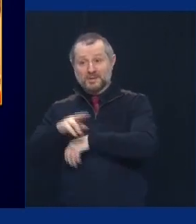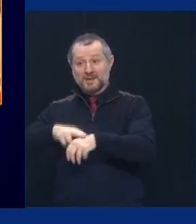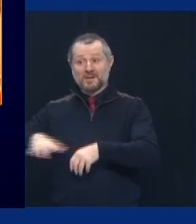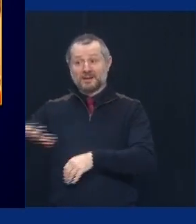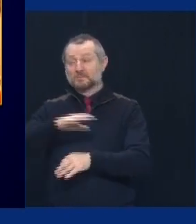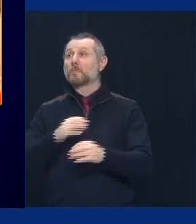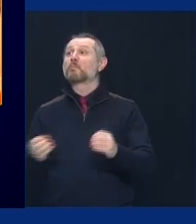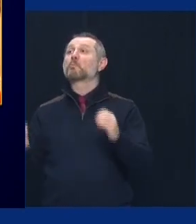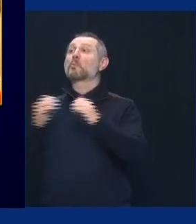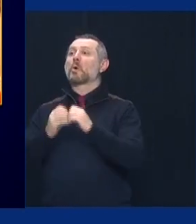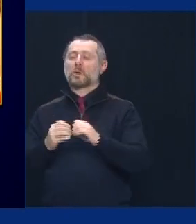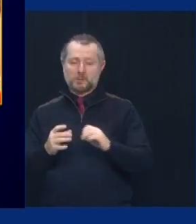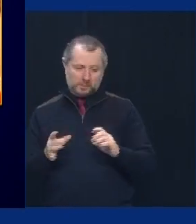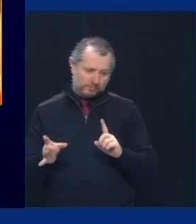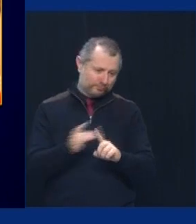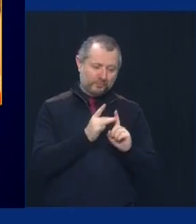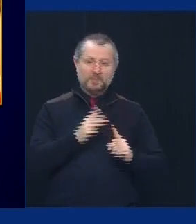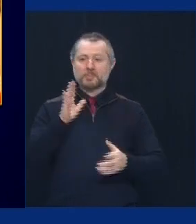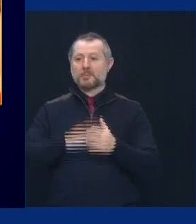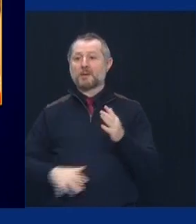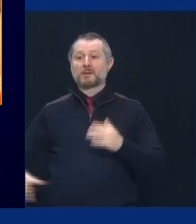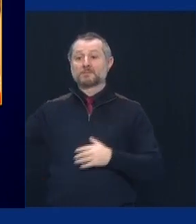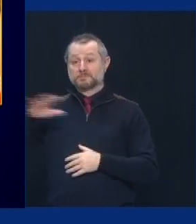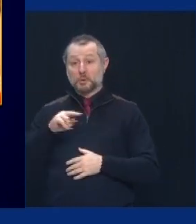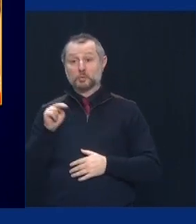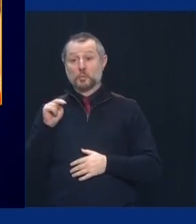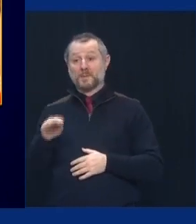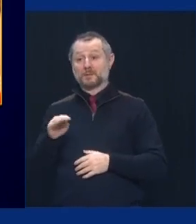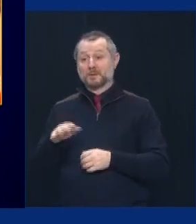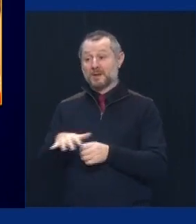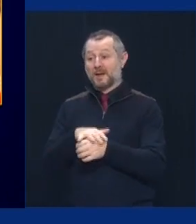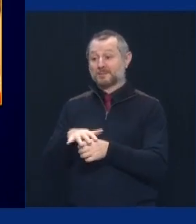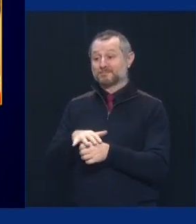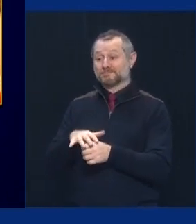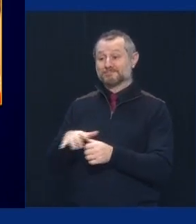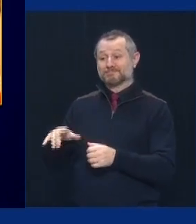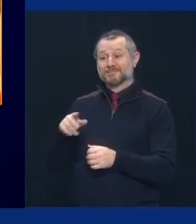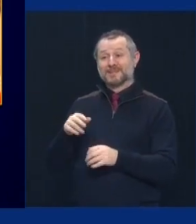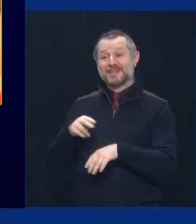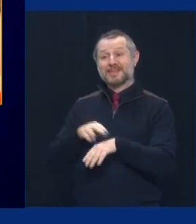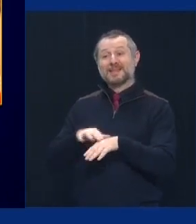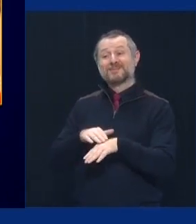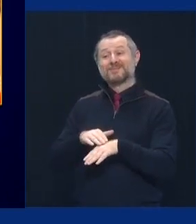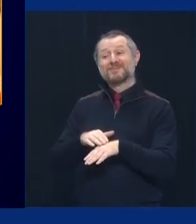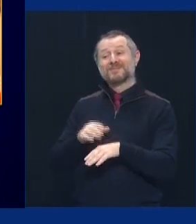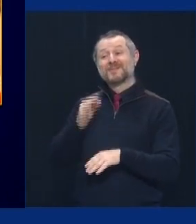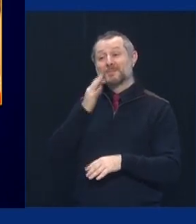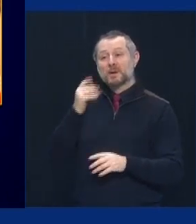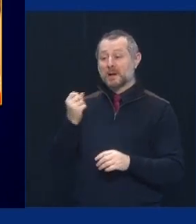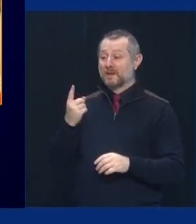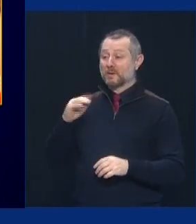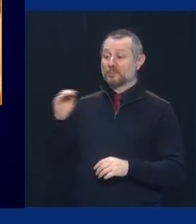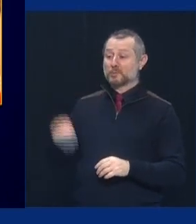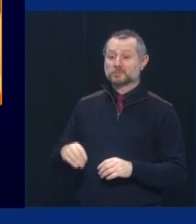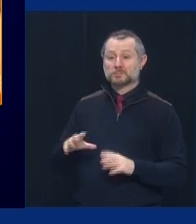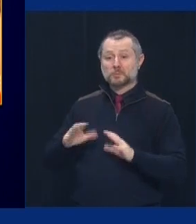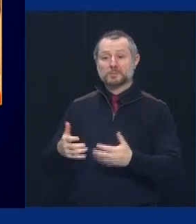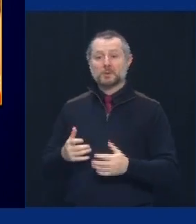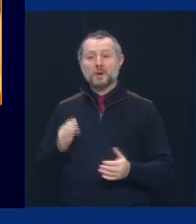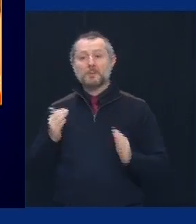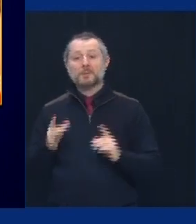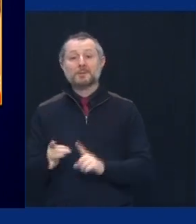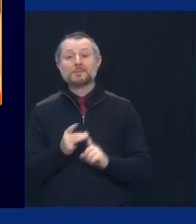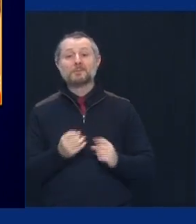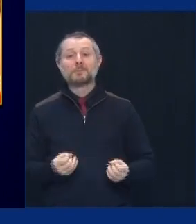Mexico, Native Americans are 11% of the population, but have been up to over half of the state's COVID-19